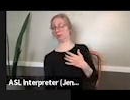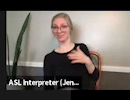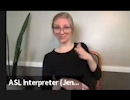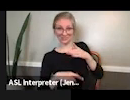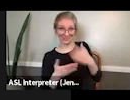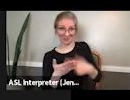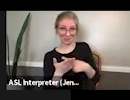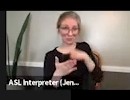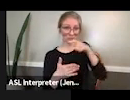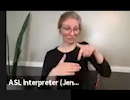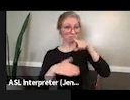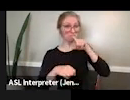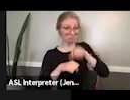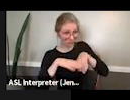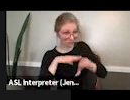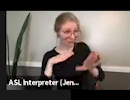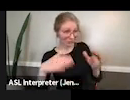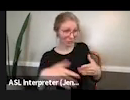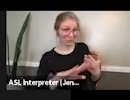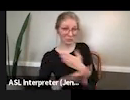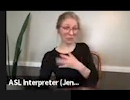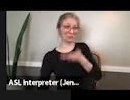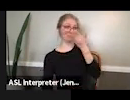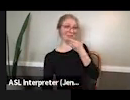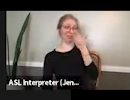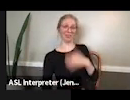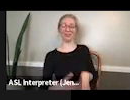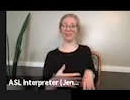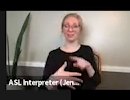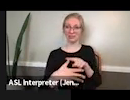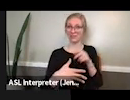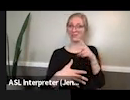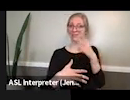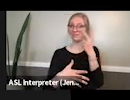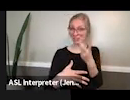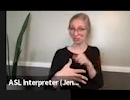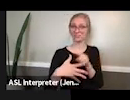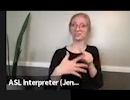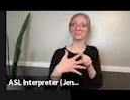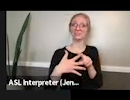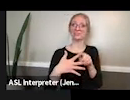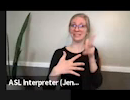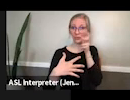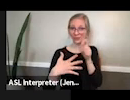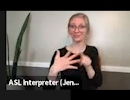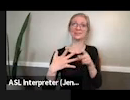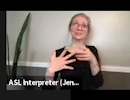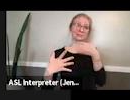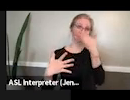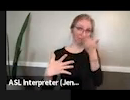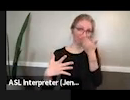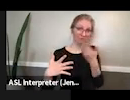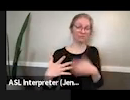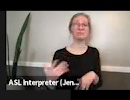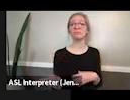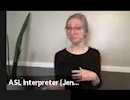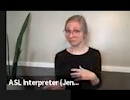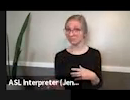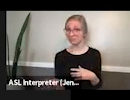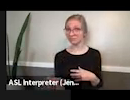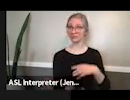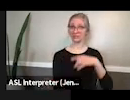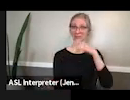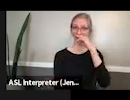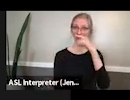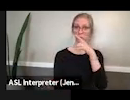room. Those are our 3 distant senses: vision, hearing, smell. Well, kids with deafblindness, they